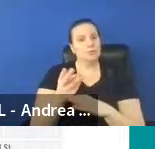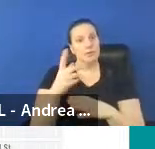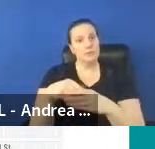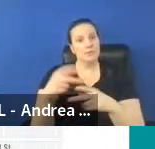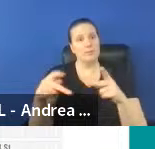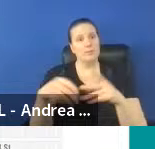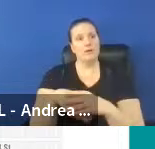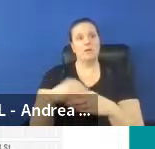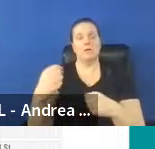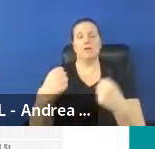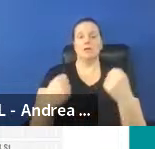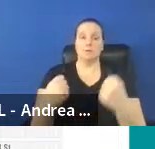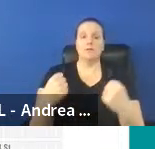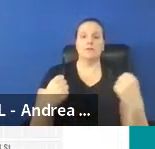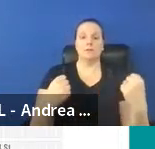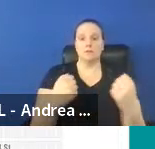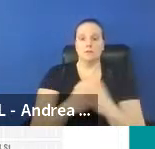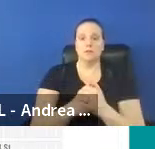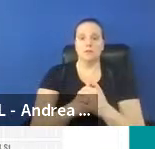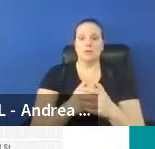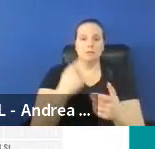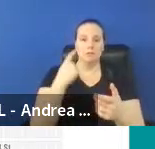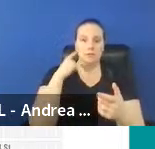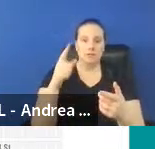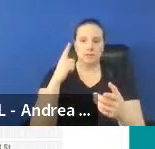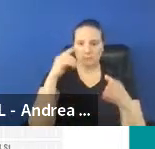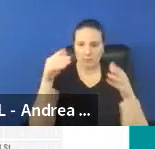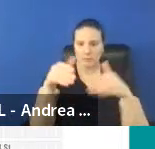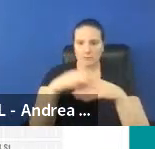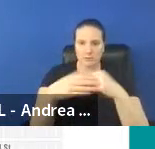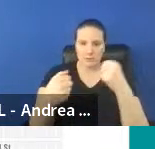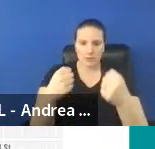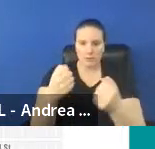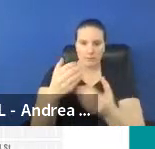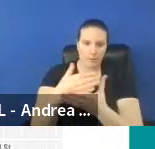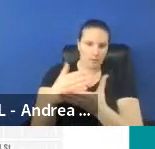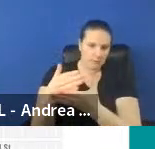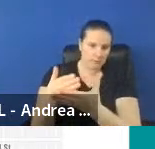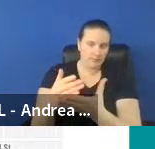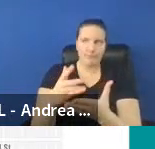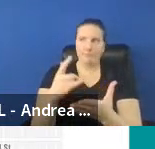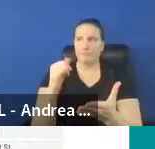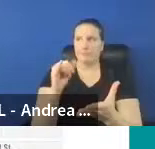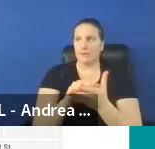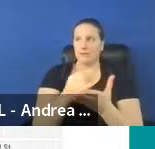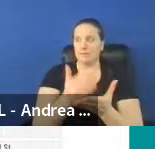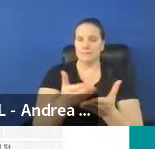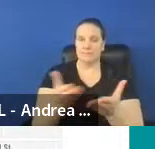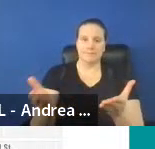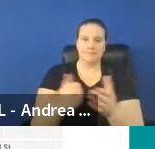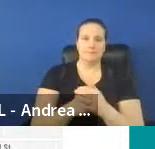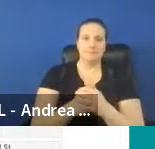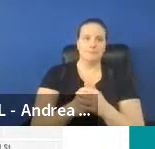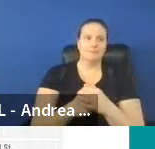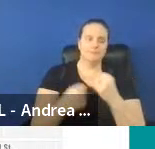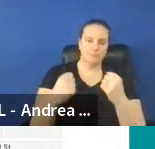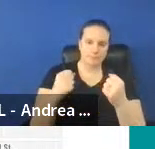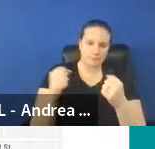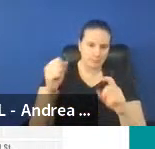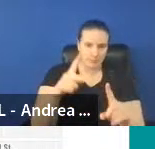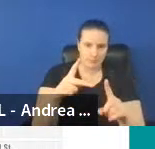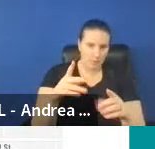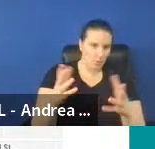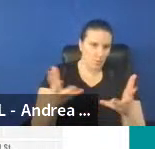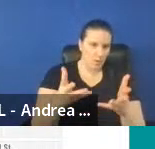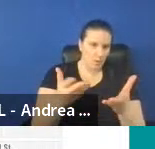case, I'm kind of lost on the focus on car parks and things of that nature, because that harkens back to the way